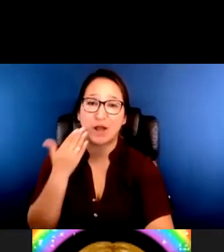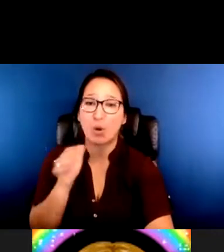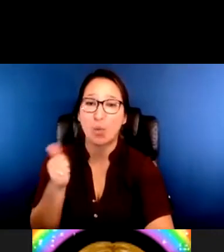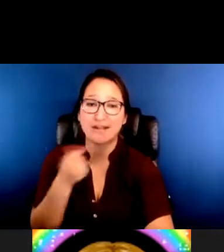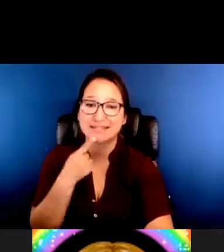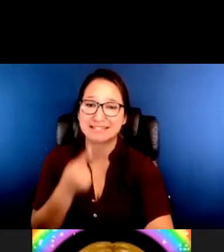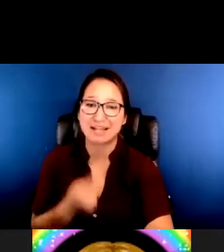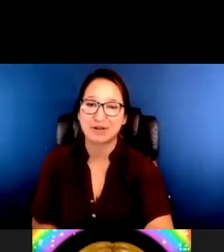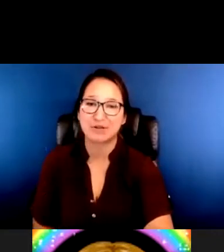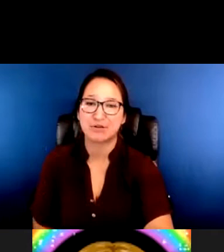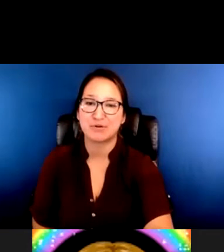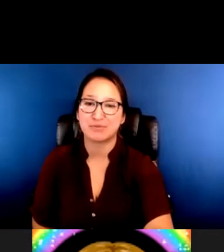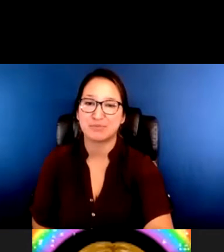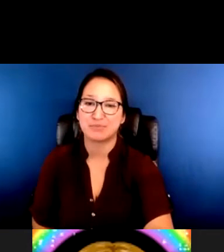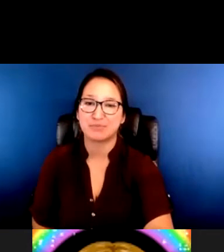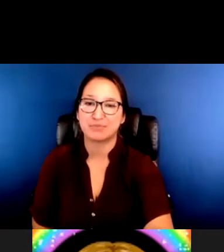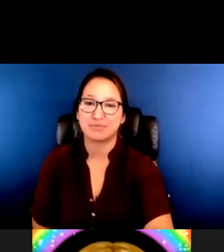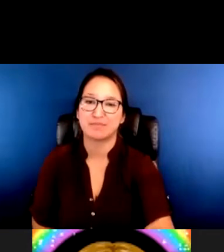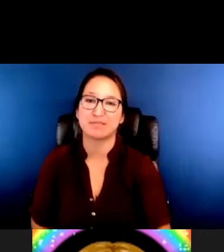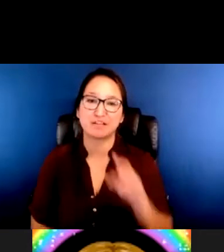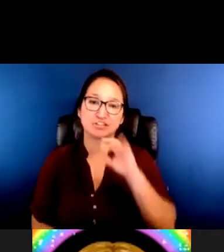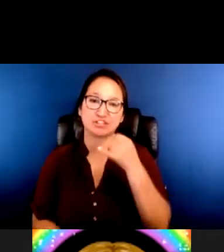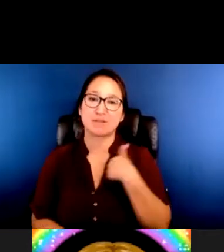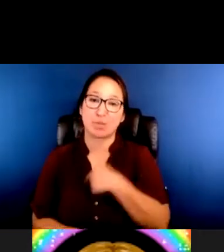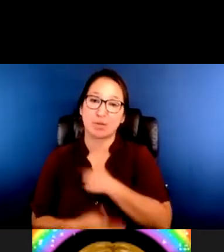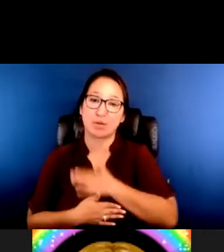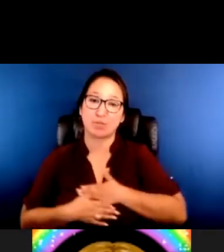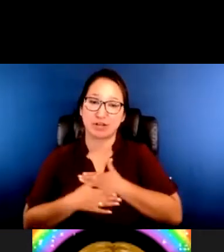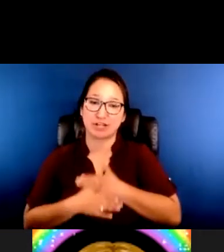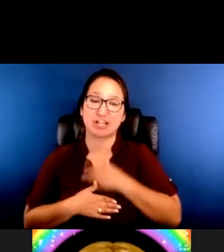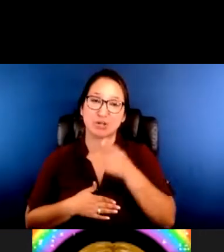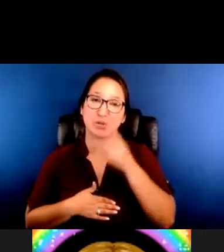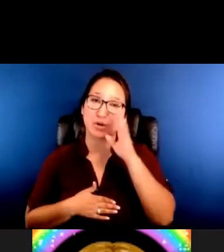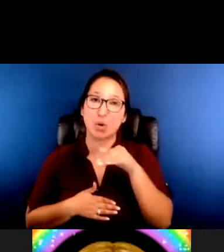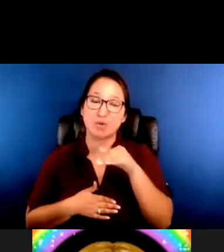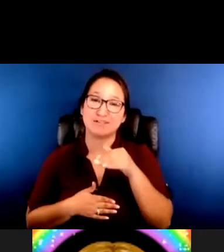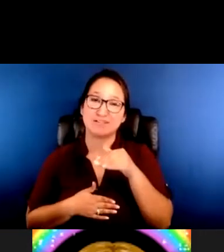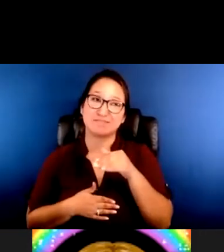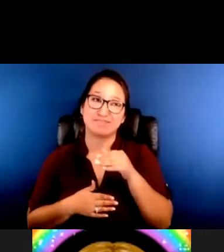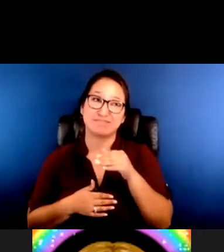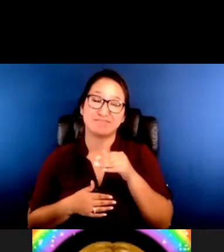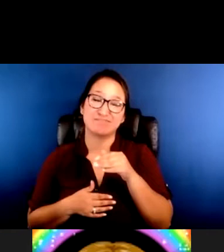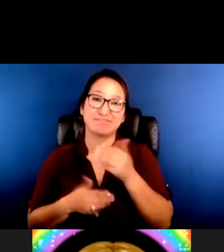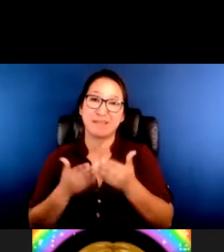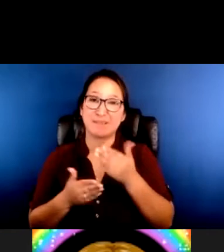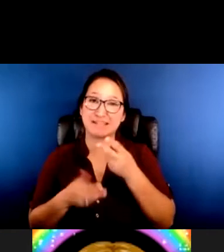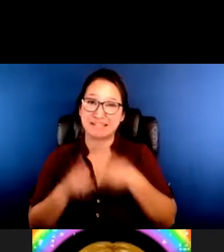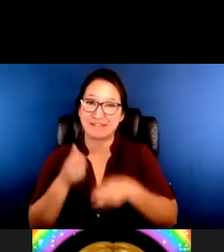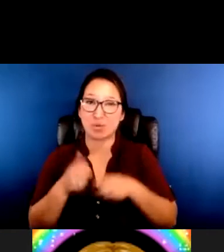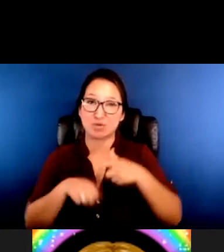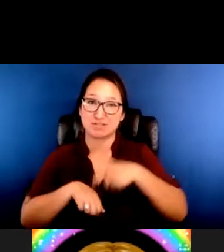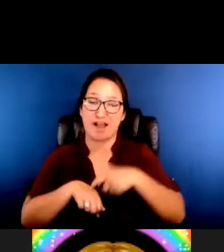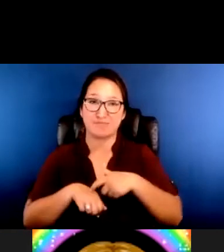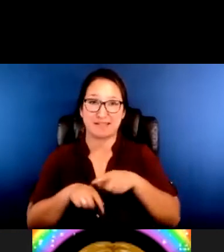we appreciate you out there. It must be extremely difficult to be a parent of a middle schooler and trying to figure out how to navigate